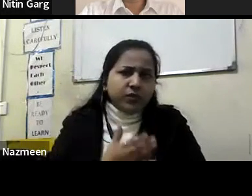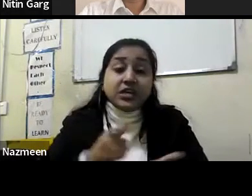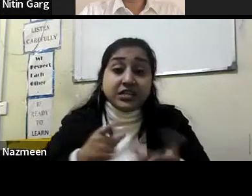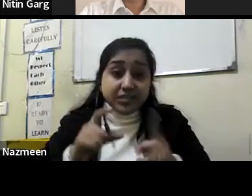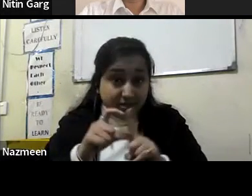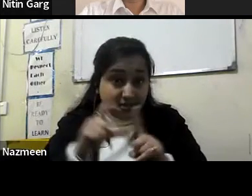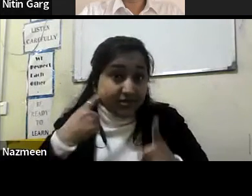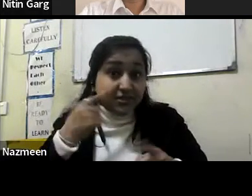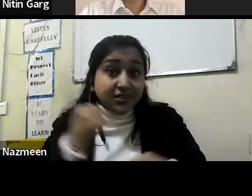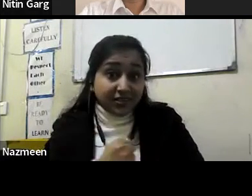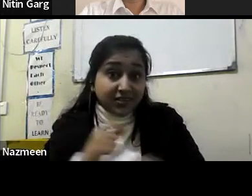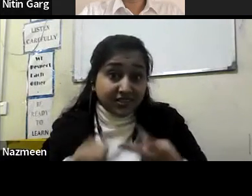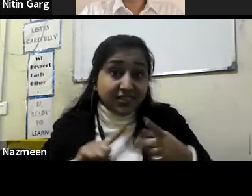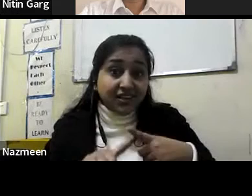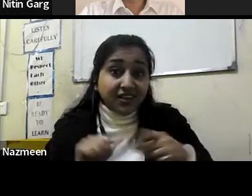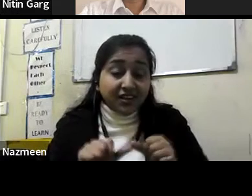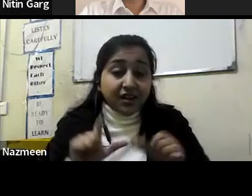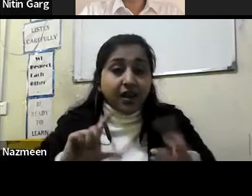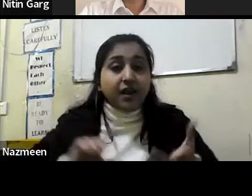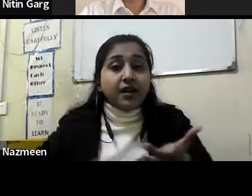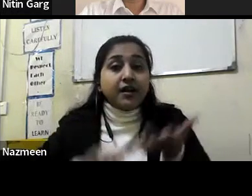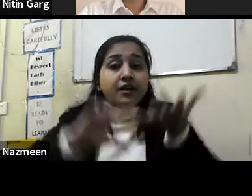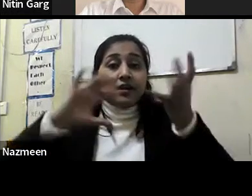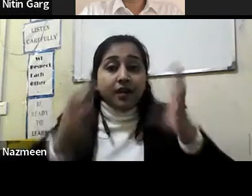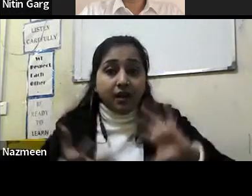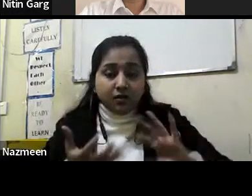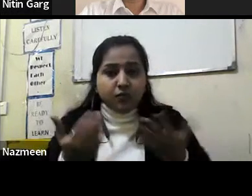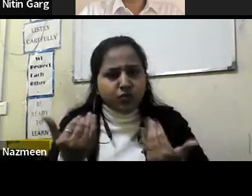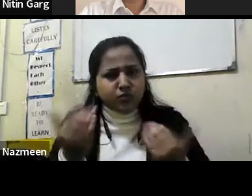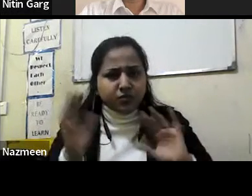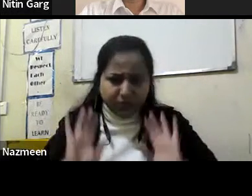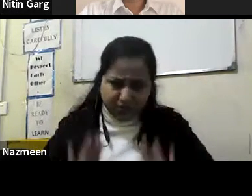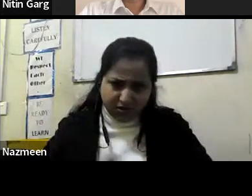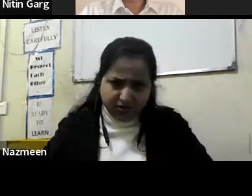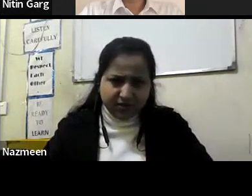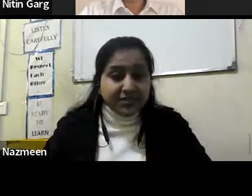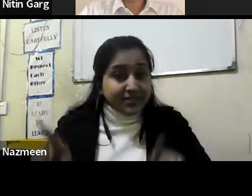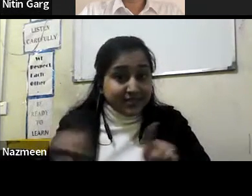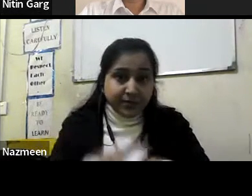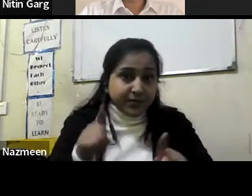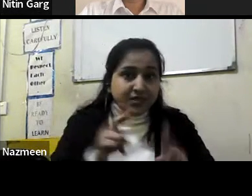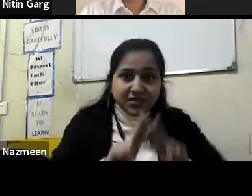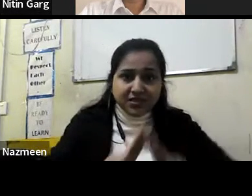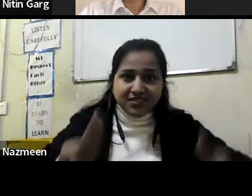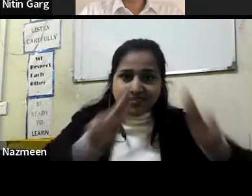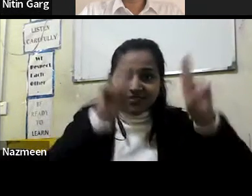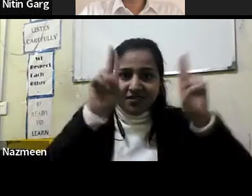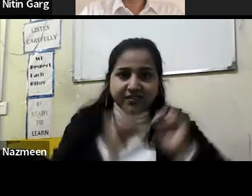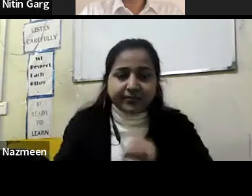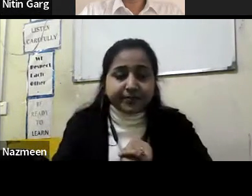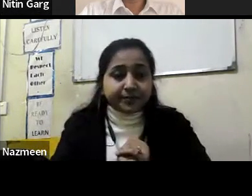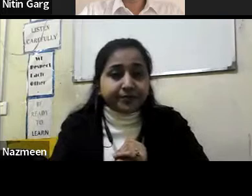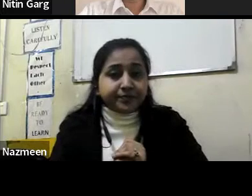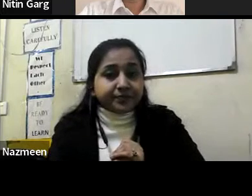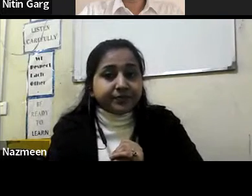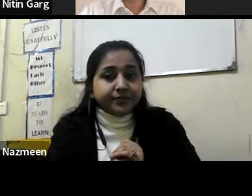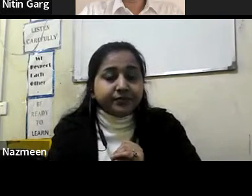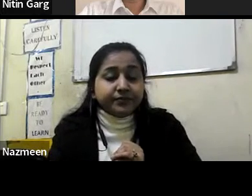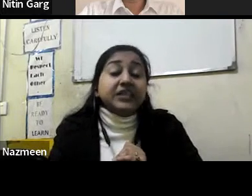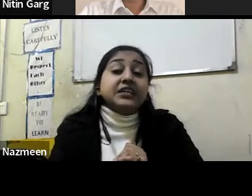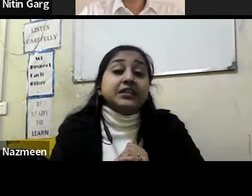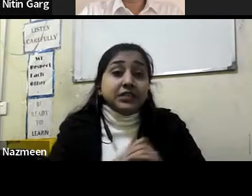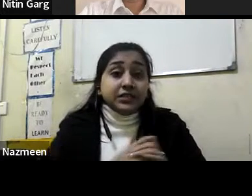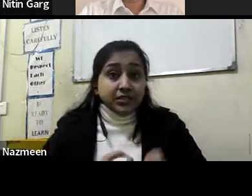technologies can actually make it possible. And I mean, just like Sarthak, that we also work with people like specifically